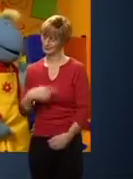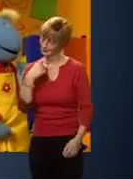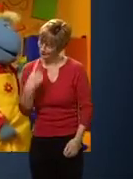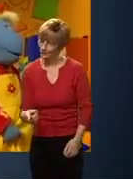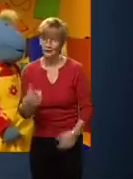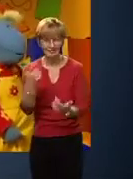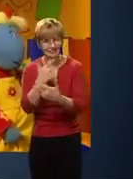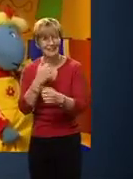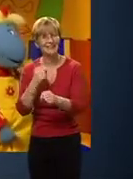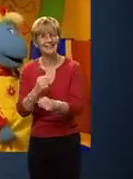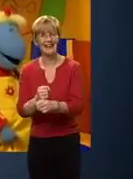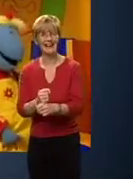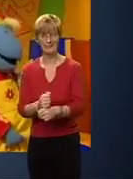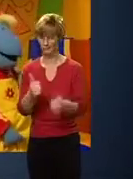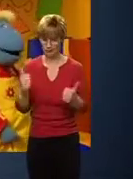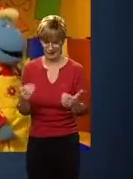I told you it was funny.